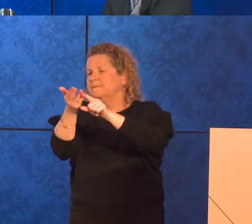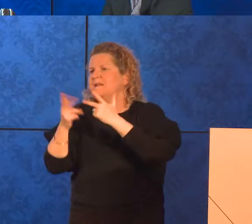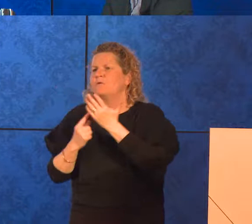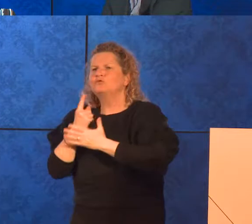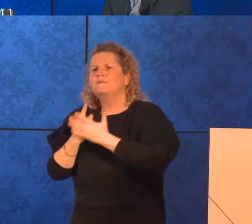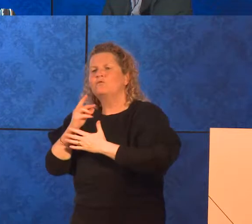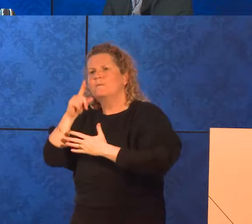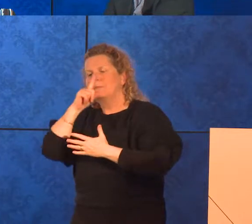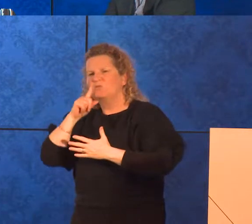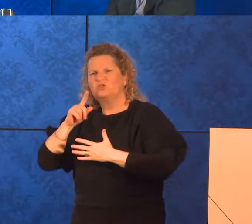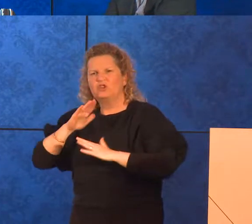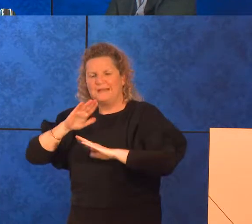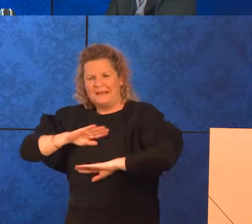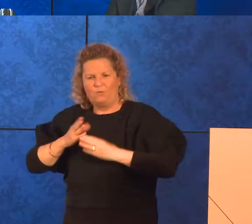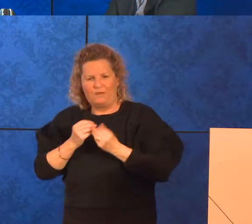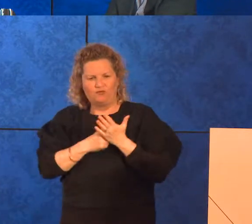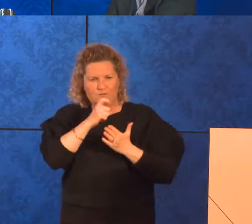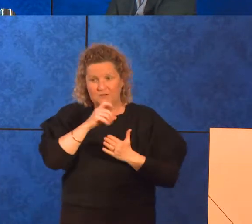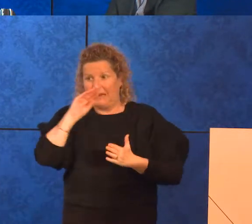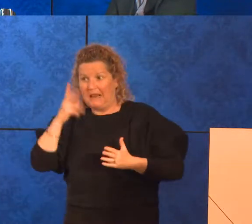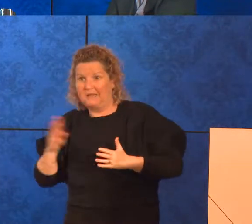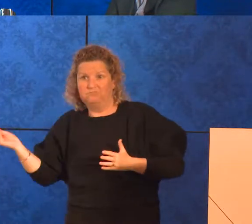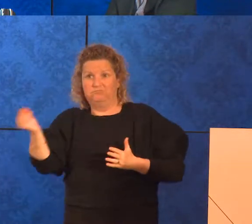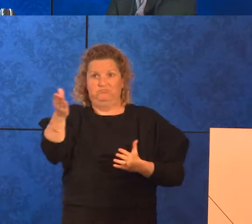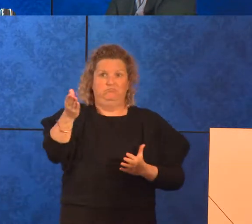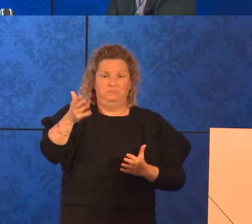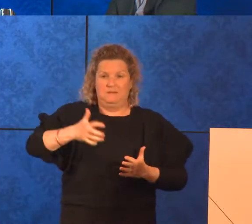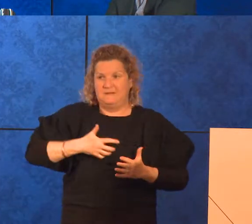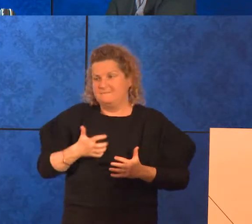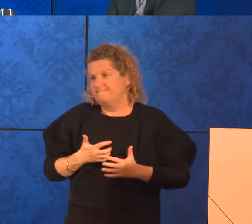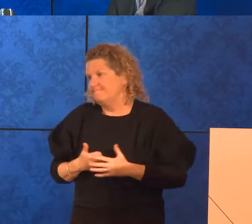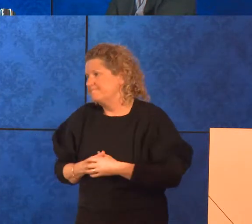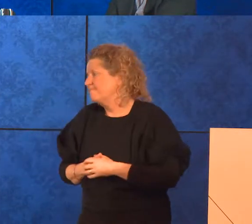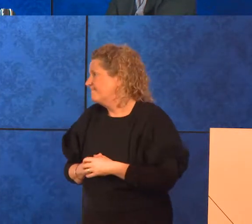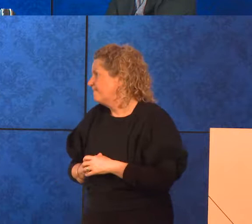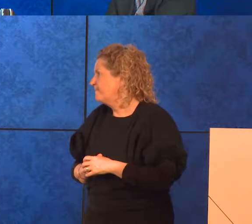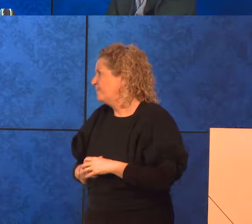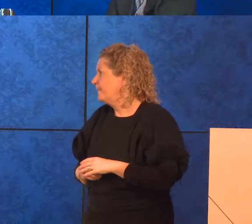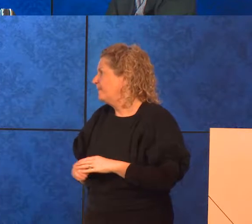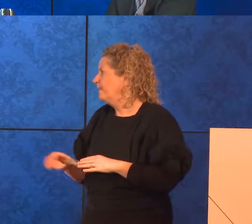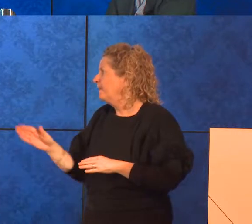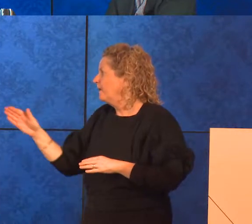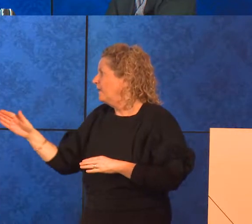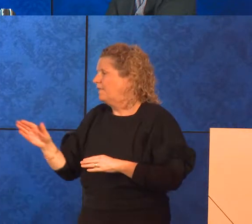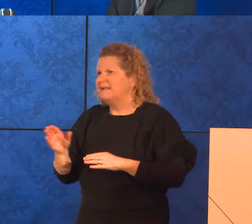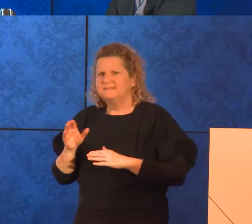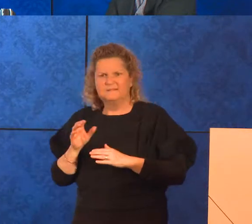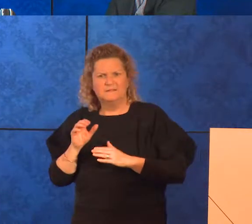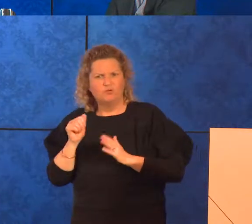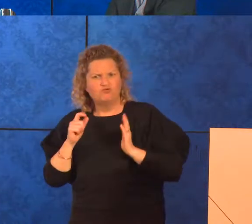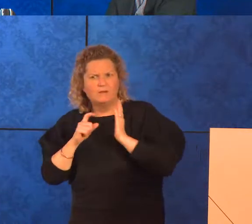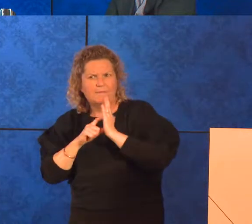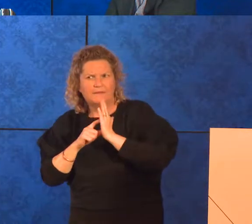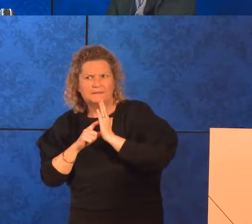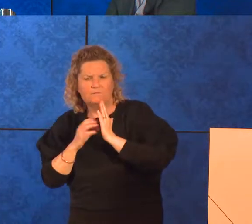people that were dissatisfied by the Royal Commission. That's a really good recommendation to have coming out of it. You talked